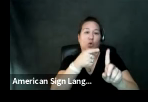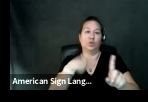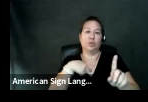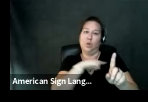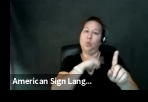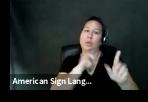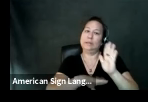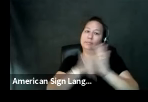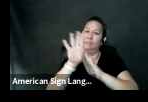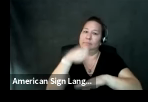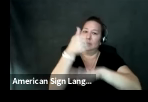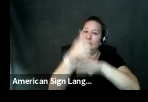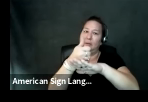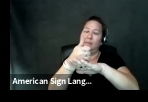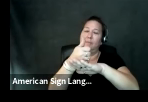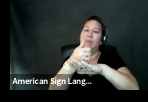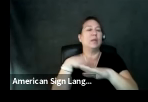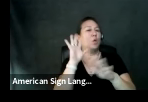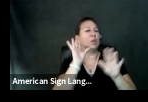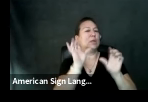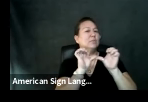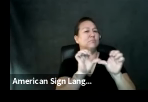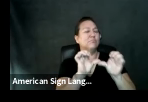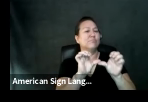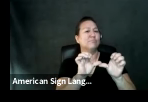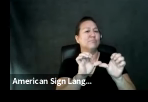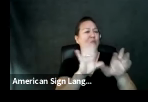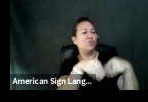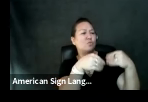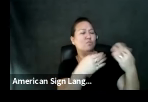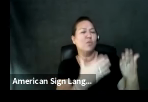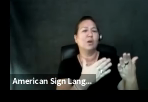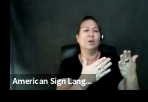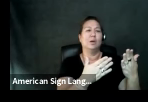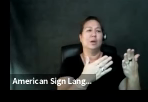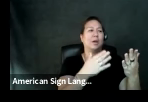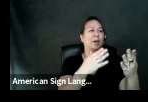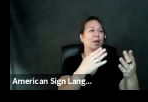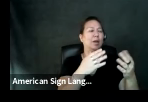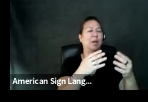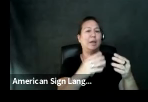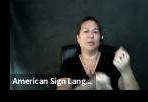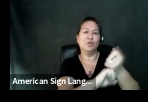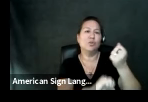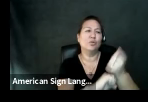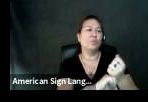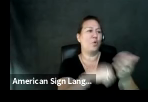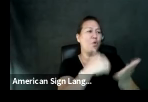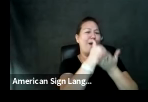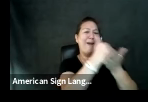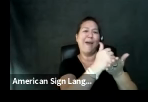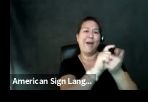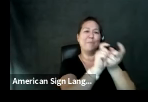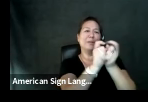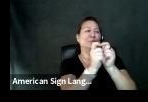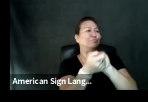are continuing to give the appropriate accommodations, modifications, as well as we are delivering those